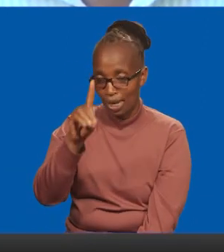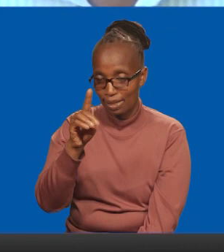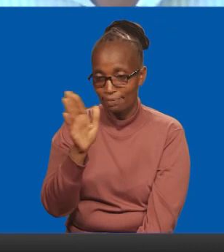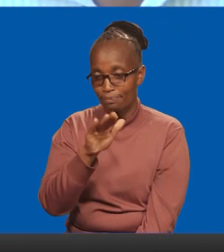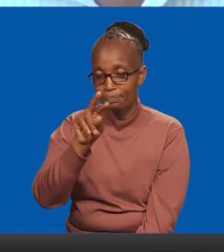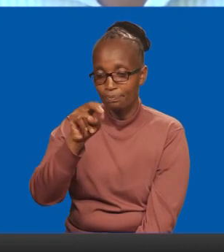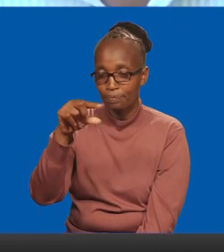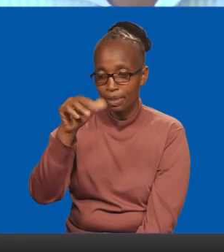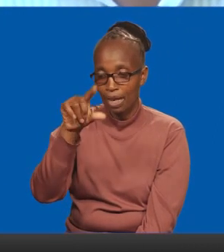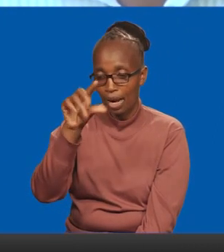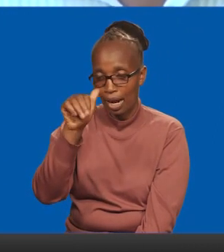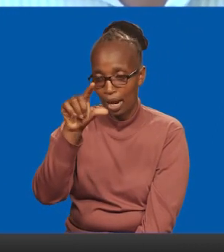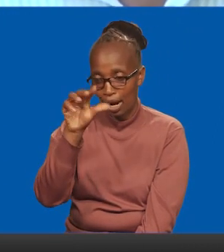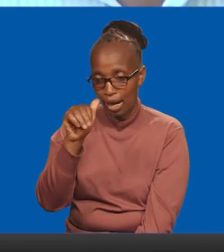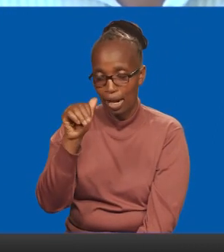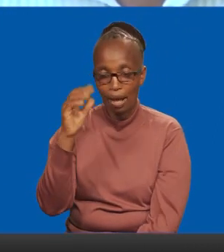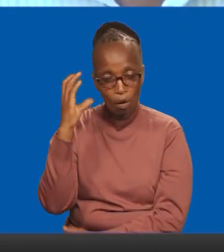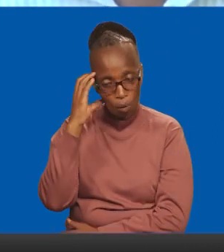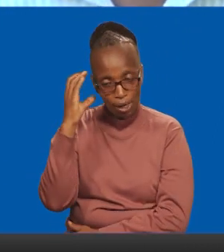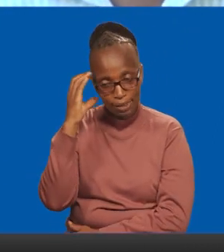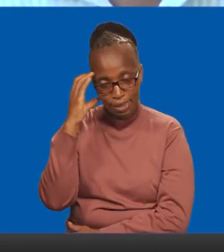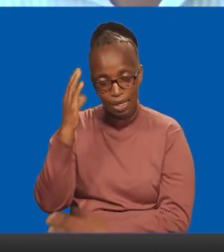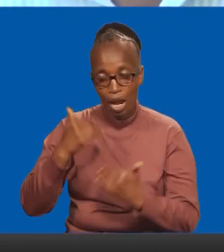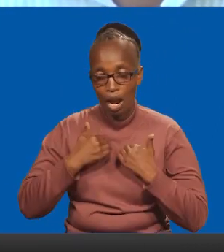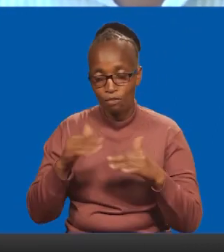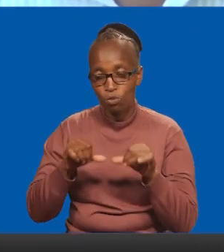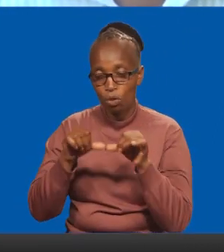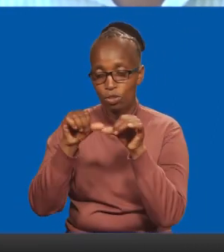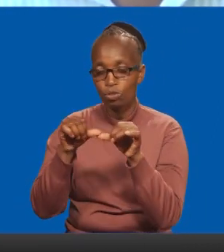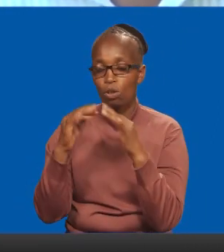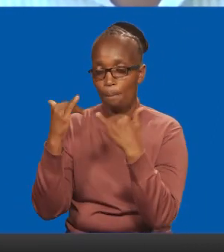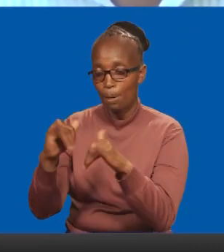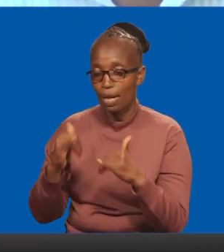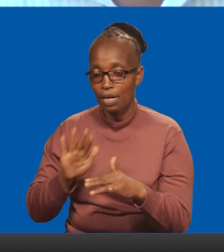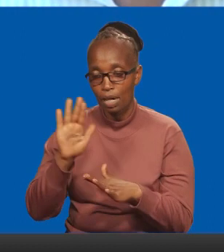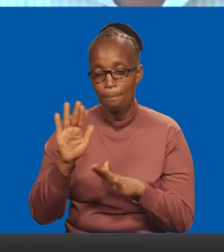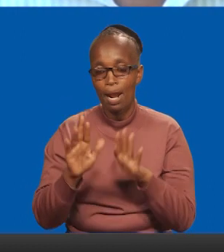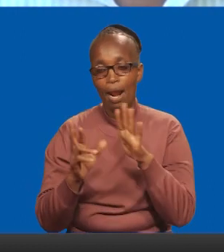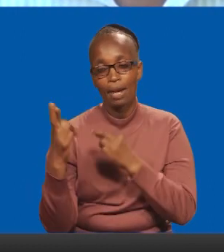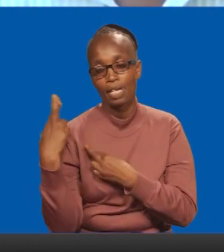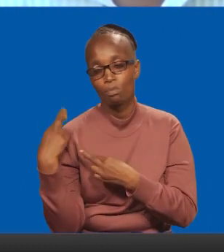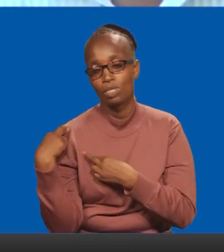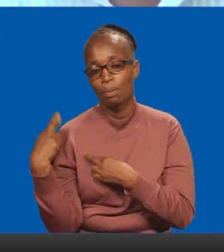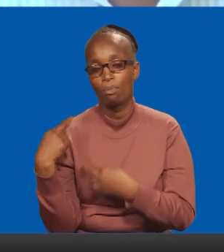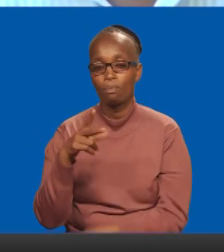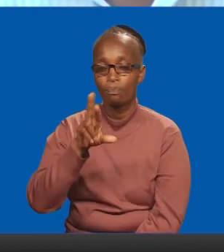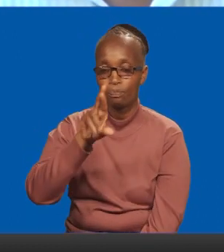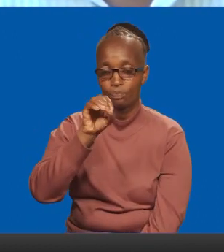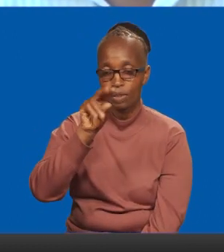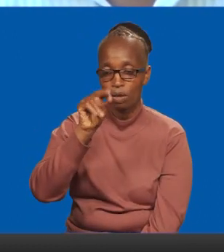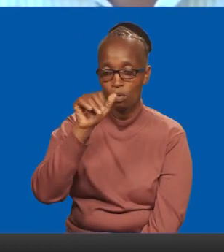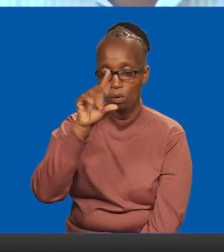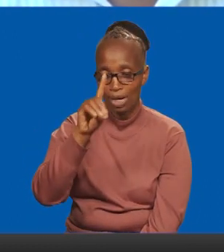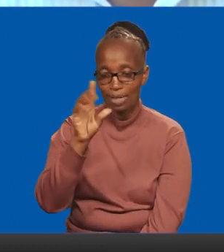Ngala, like any other college, has to play its role. And you know the nature of Ronan